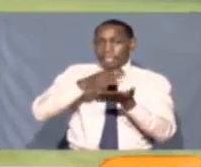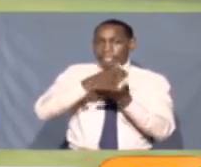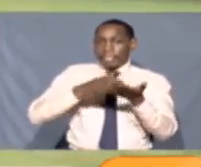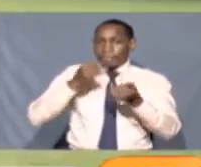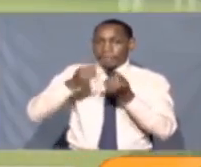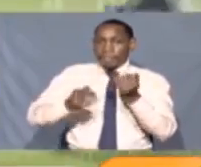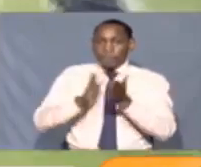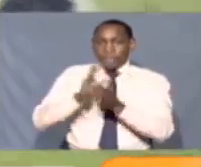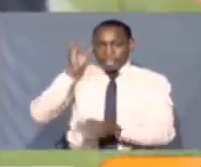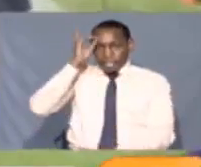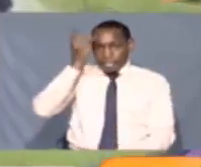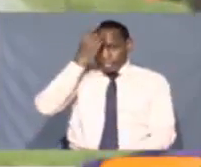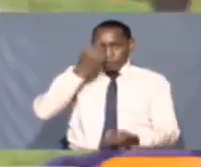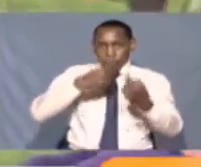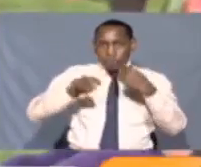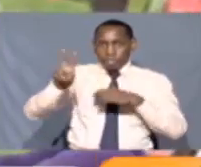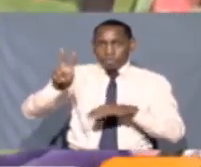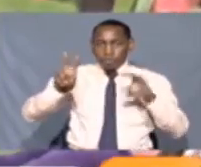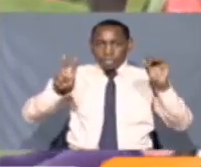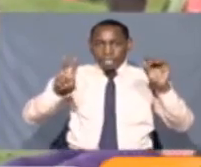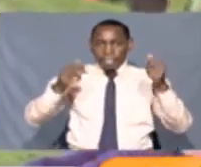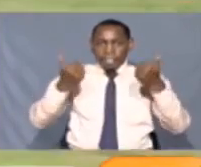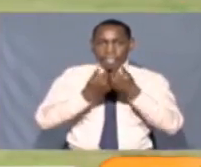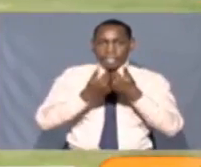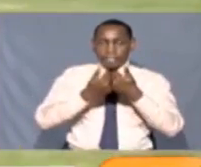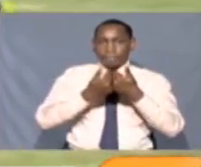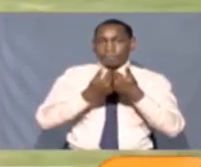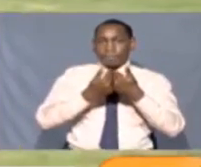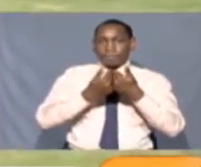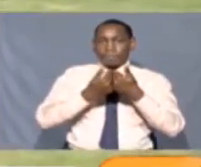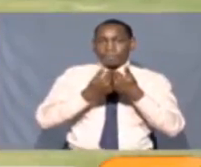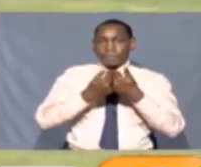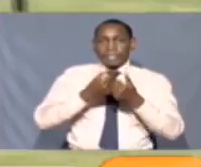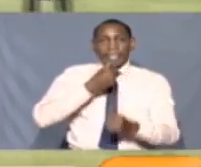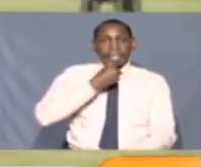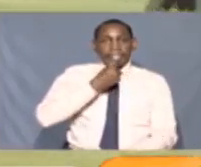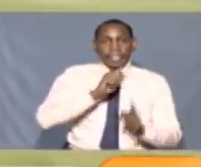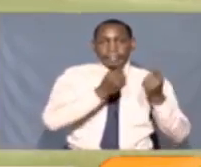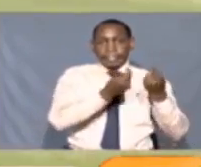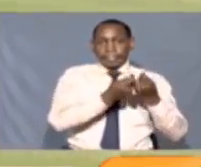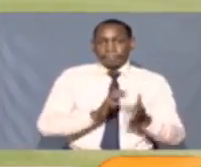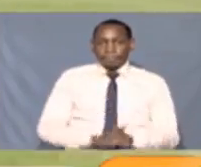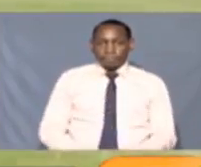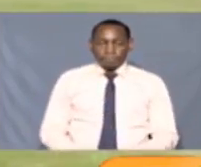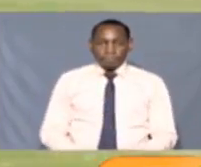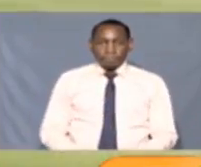the semis, while Dagoretti won 2-0 against Agorosari of Nyanza.